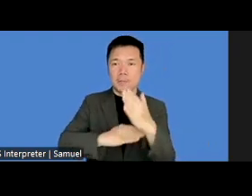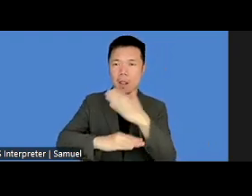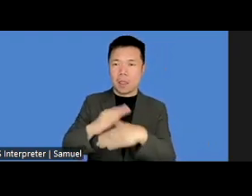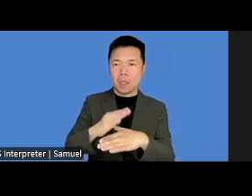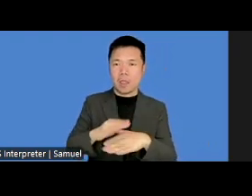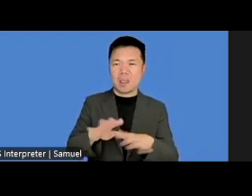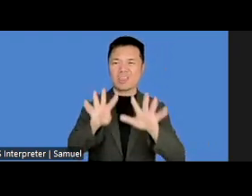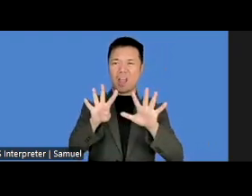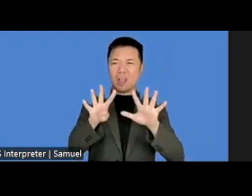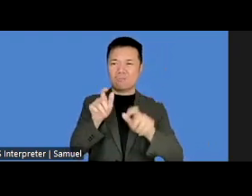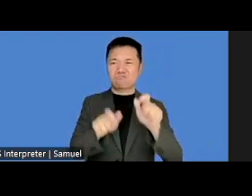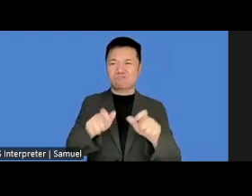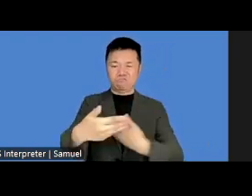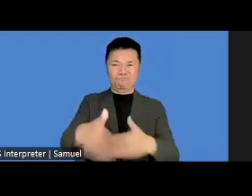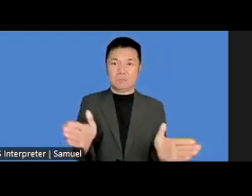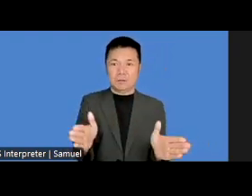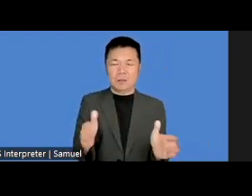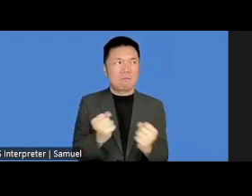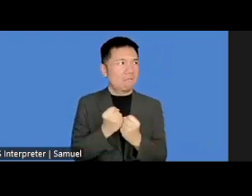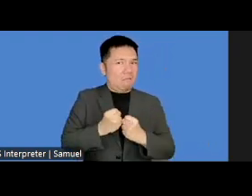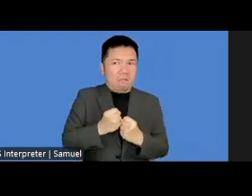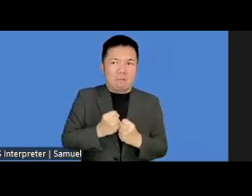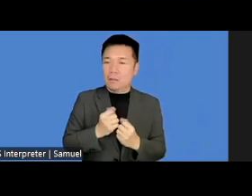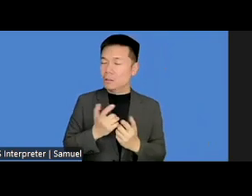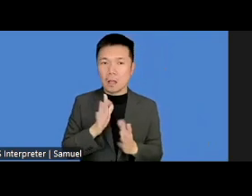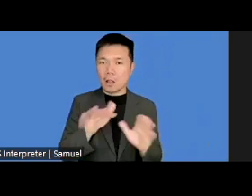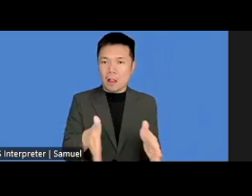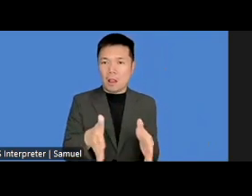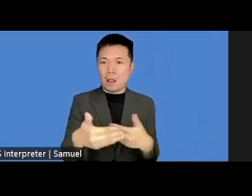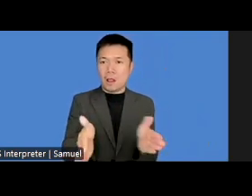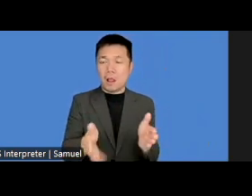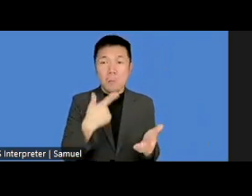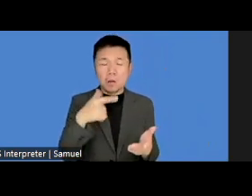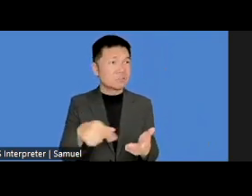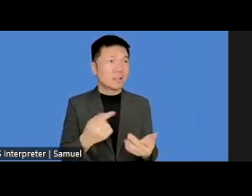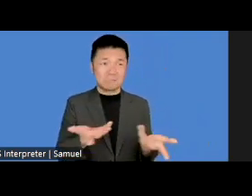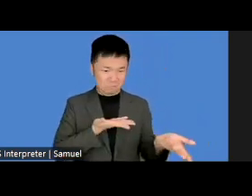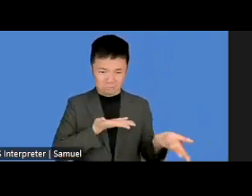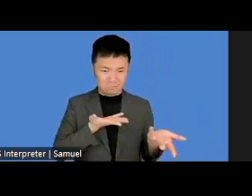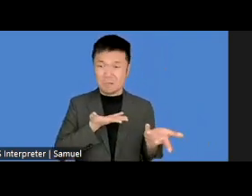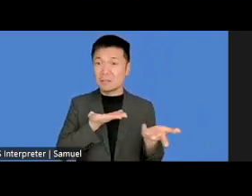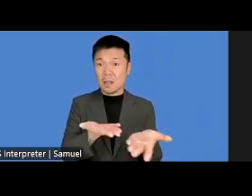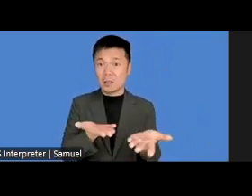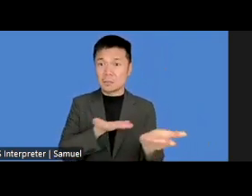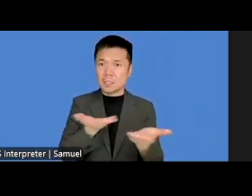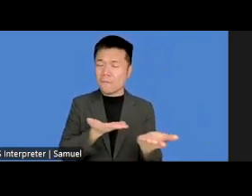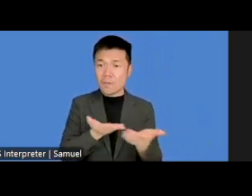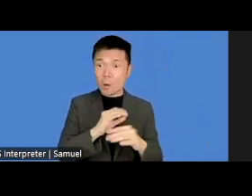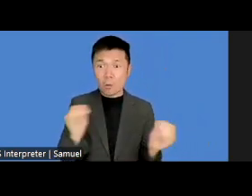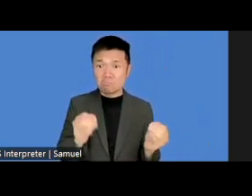young adults stay here in these institutions because of the lack of community services that had been happening forever.